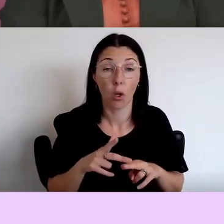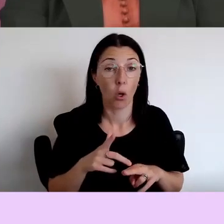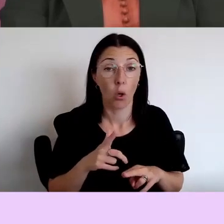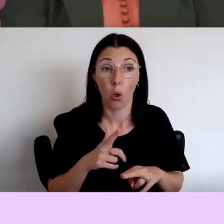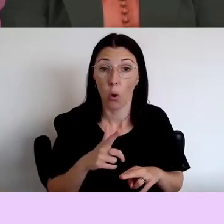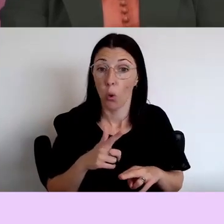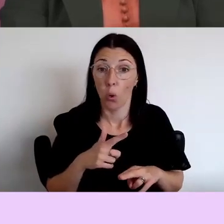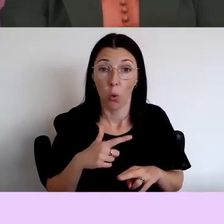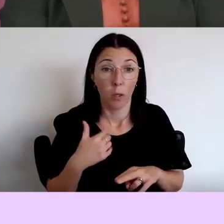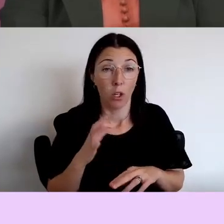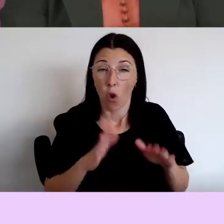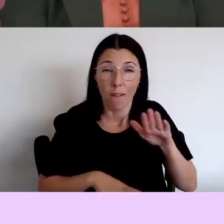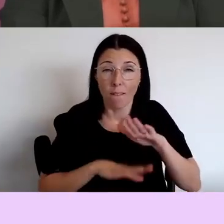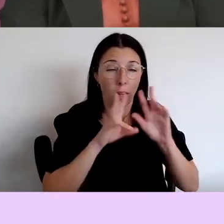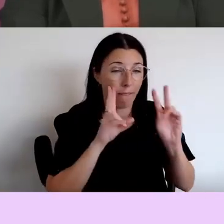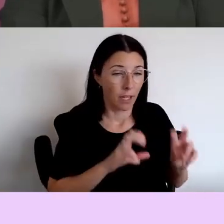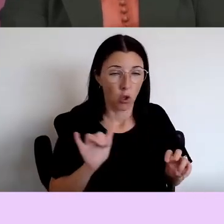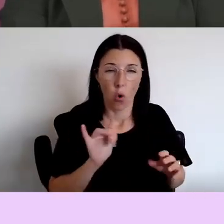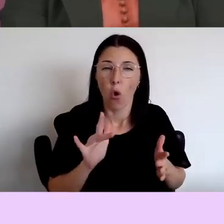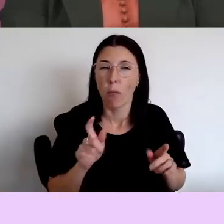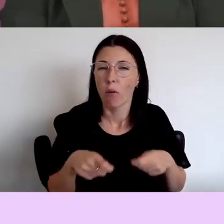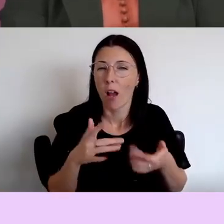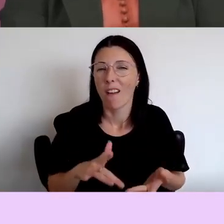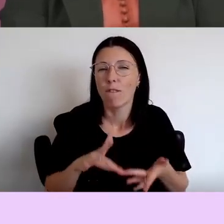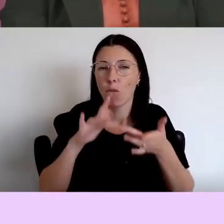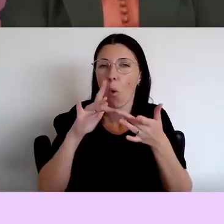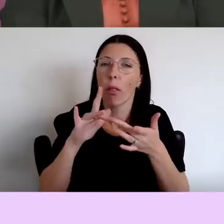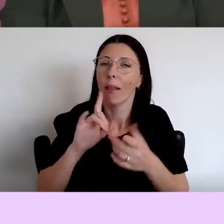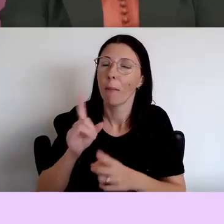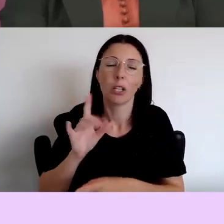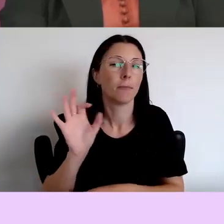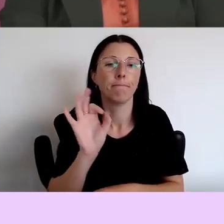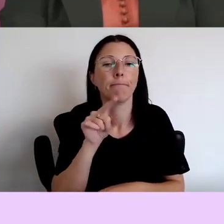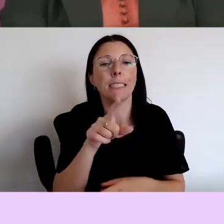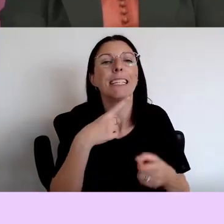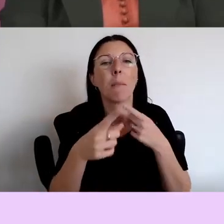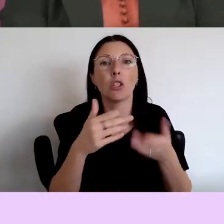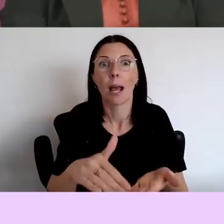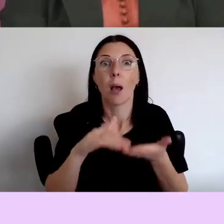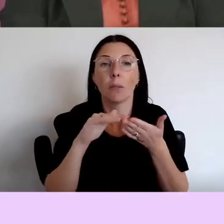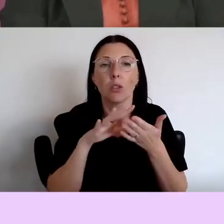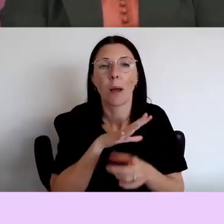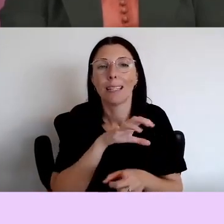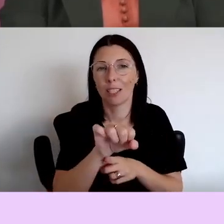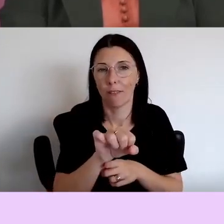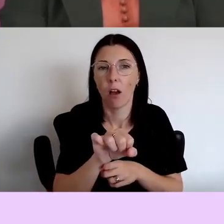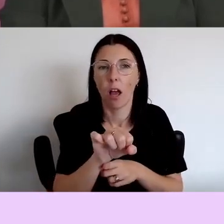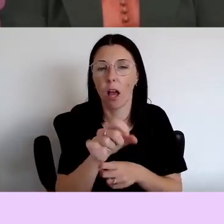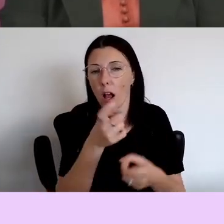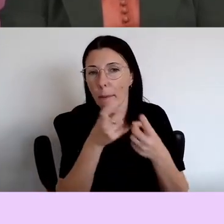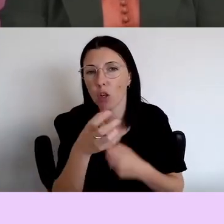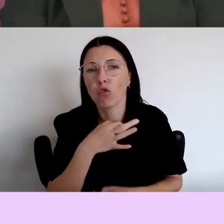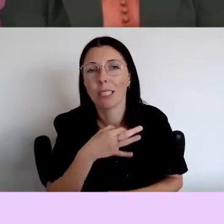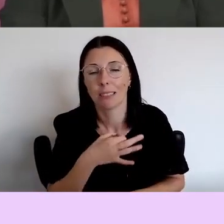to an organisation, the information and data helps us to identify trends and emerging risks.